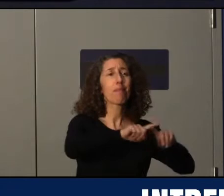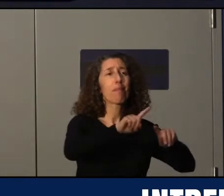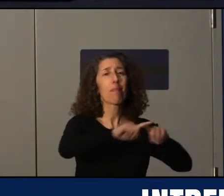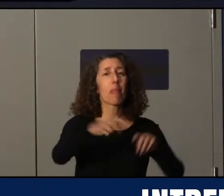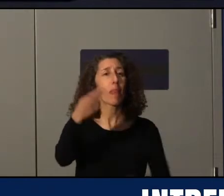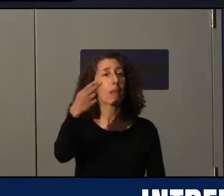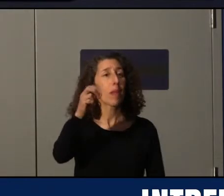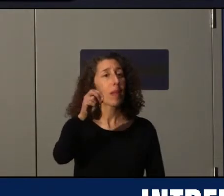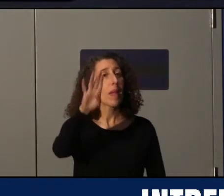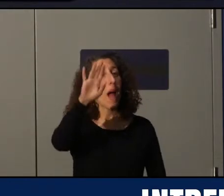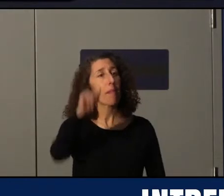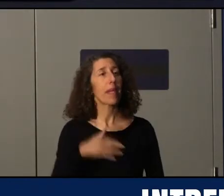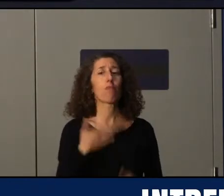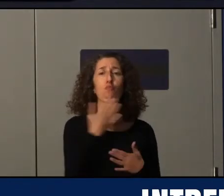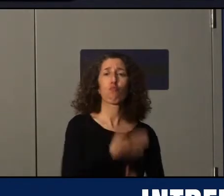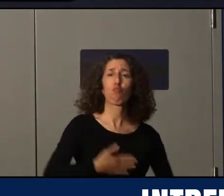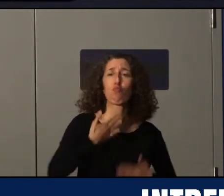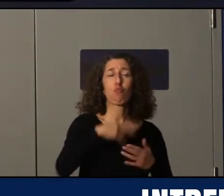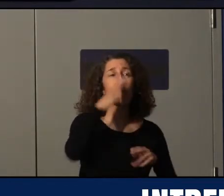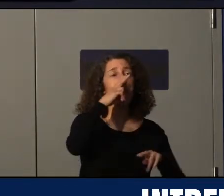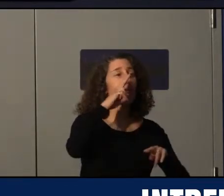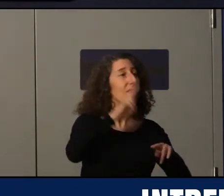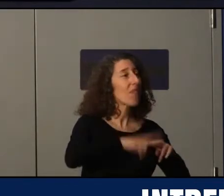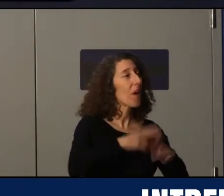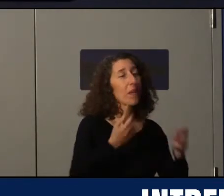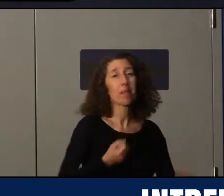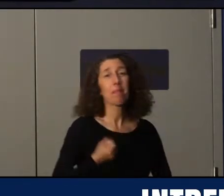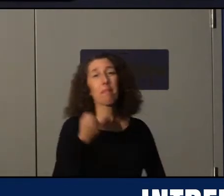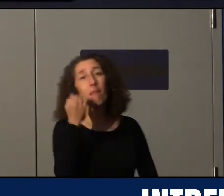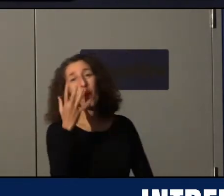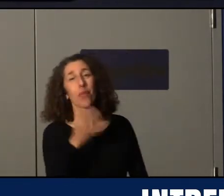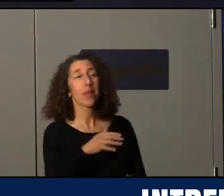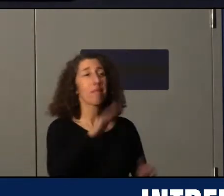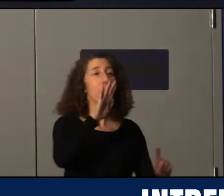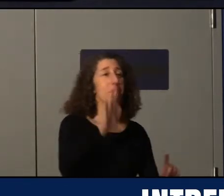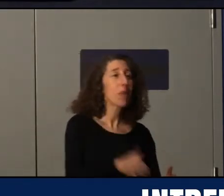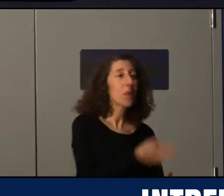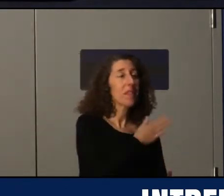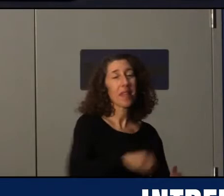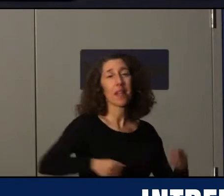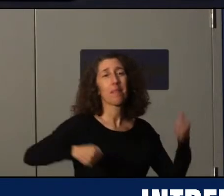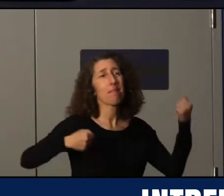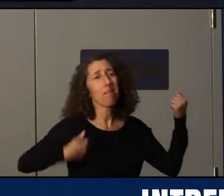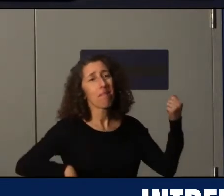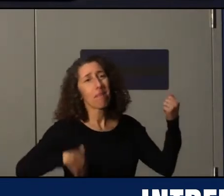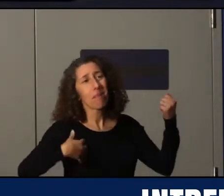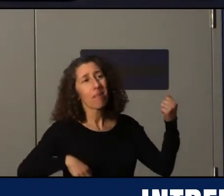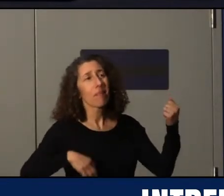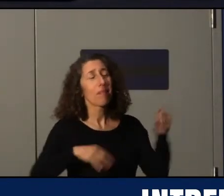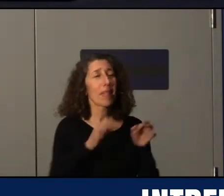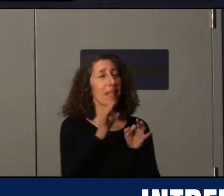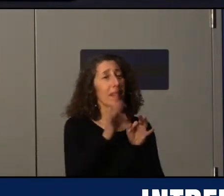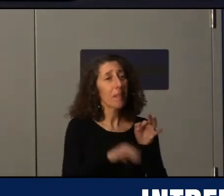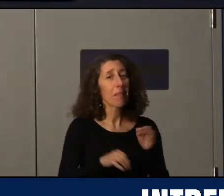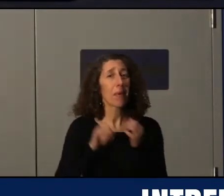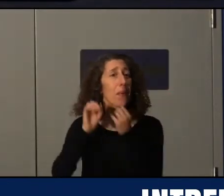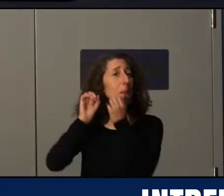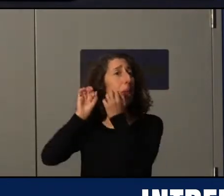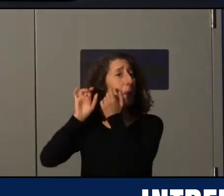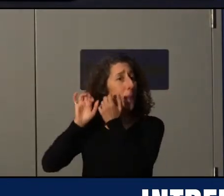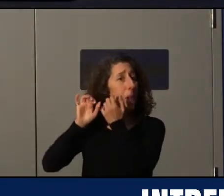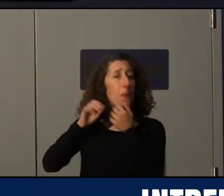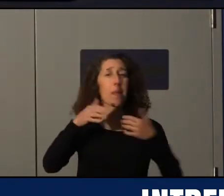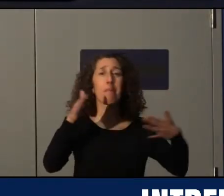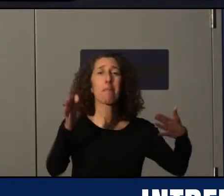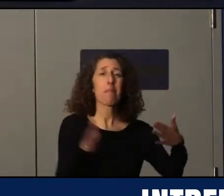poetry written, music played. It's been there, jingle bells with a little bells and a harmonica back on a Gemini mission. You know, it's